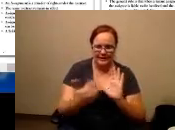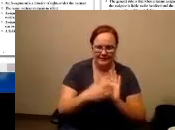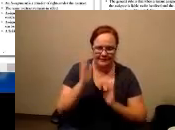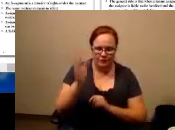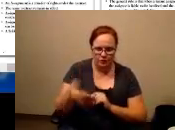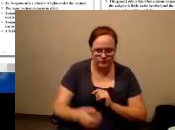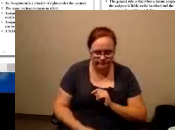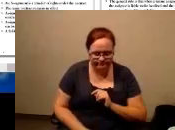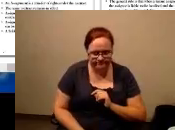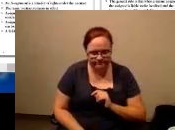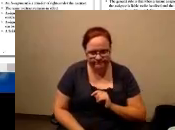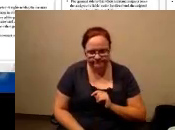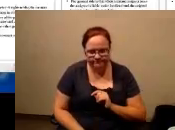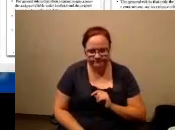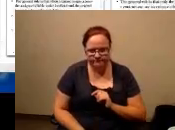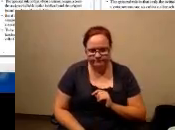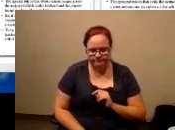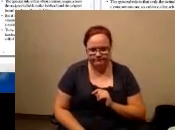future.